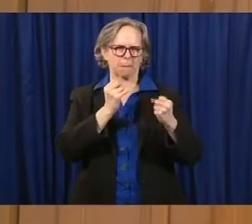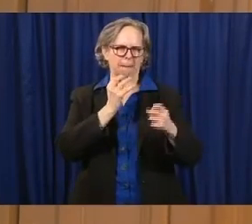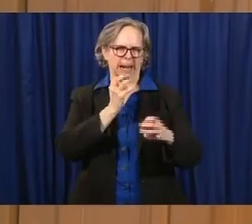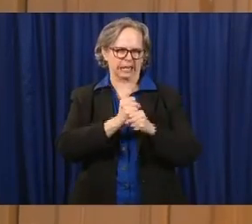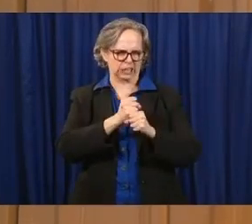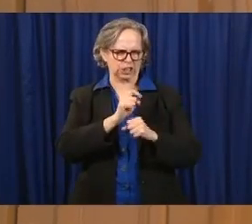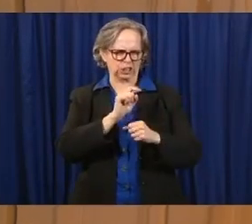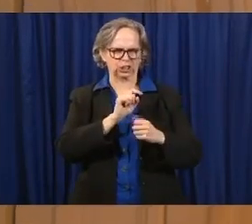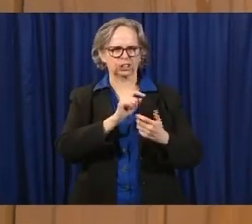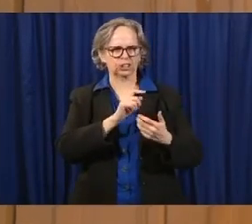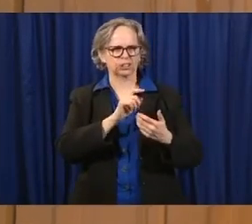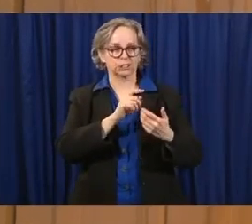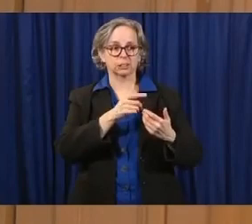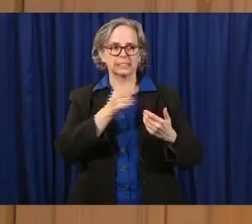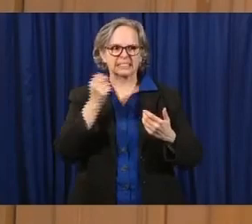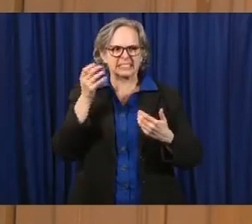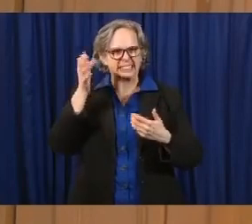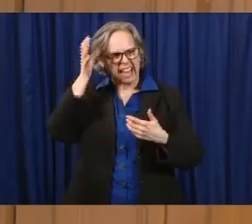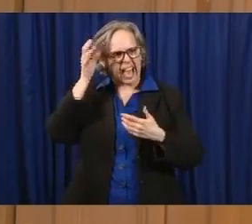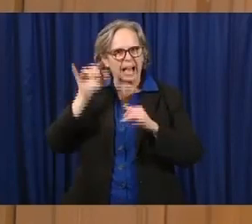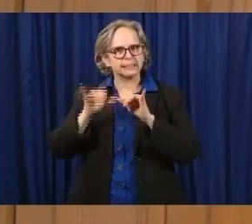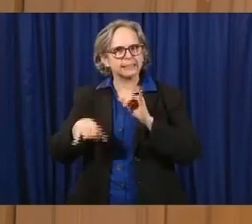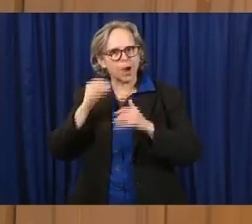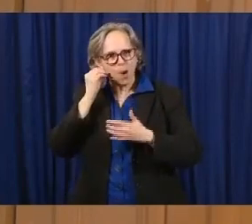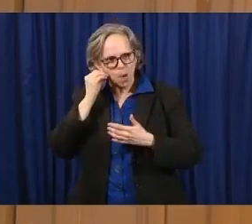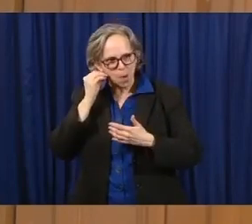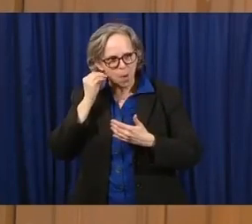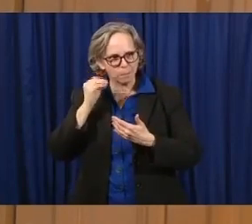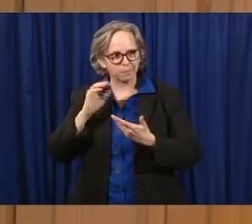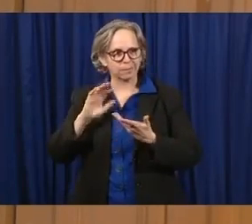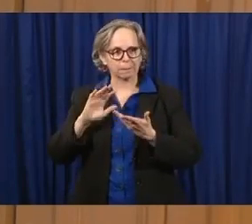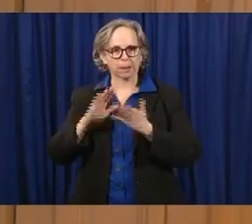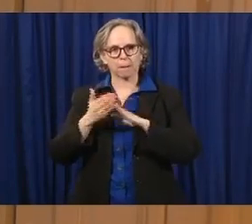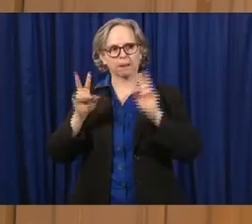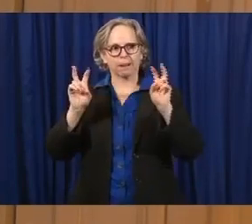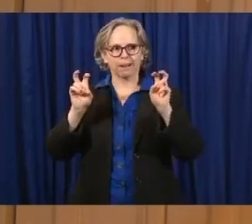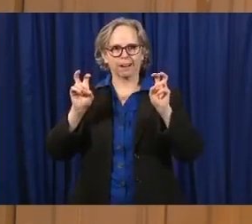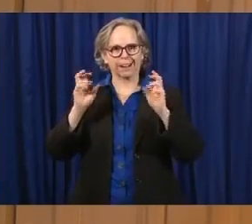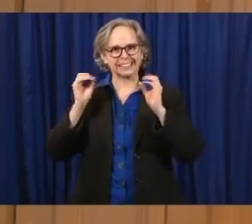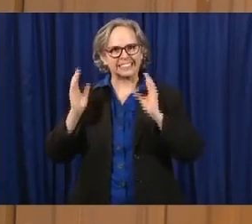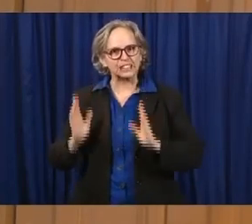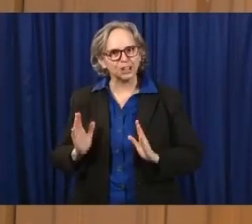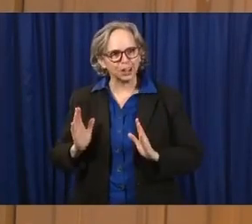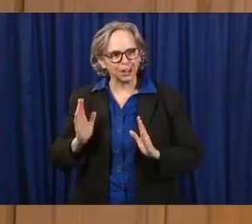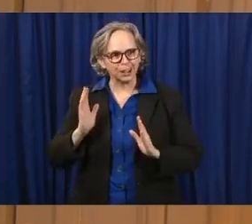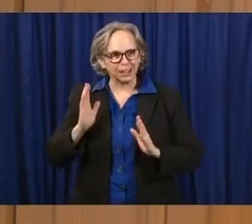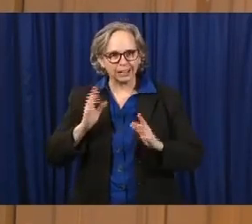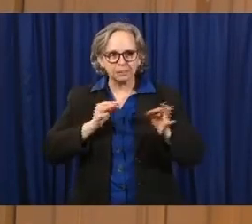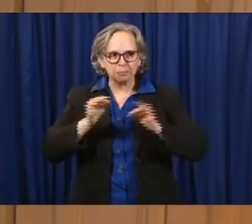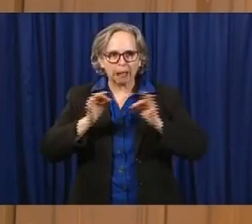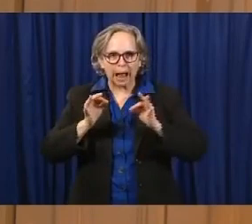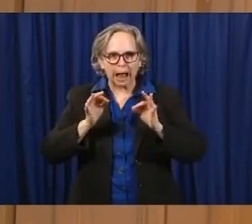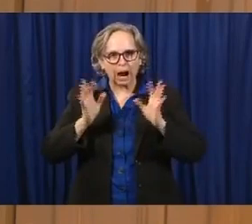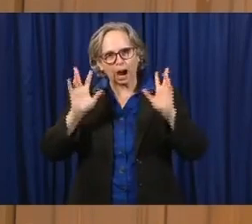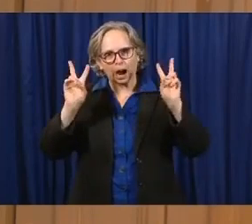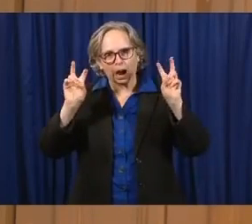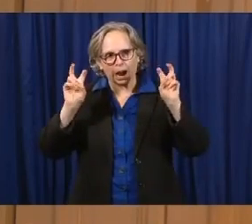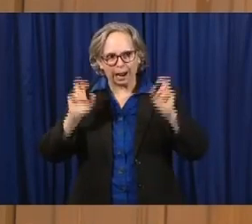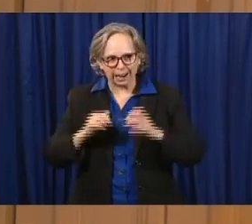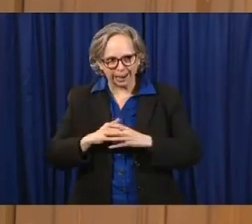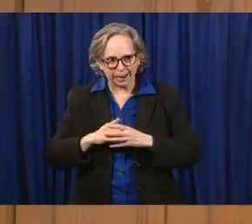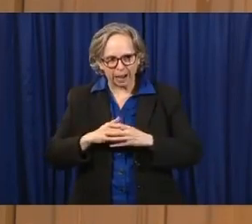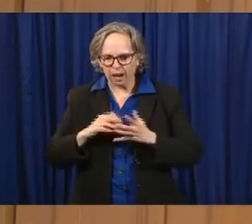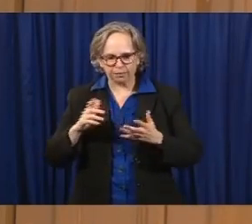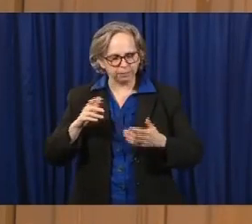trying to become a school teacher, become an explainer to, and their life is upended. And she was drawing